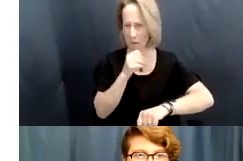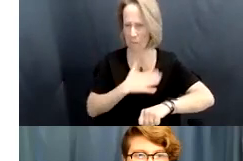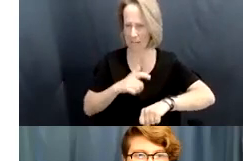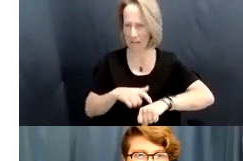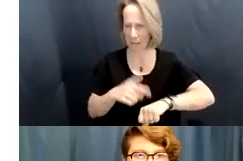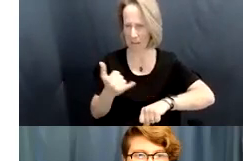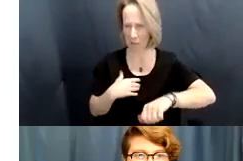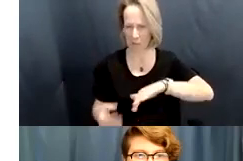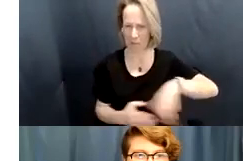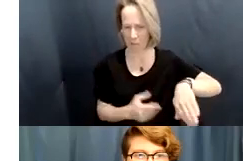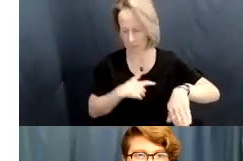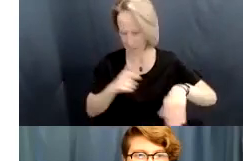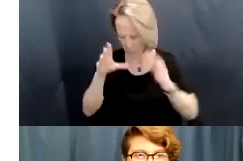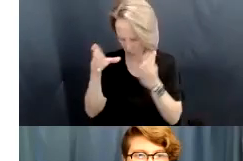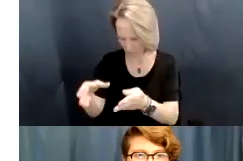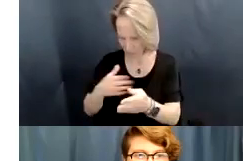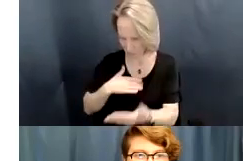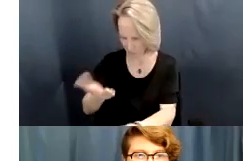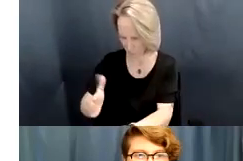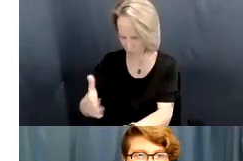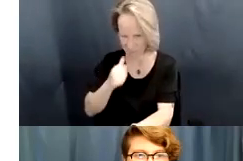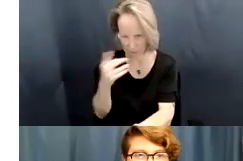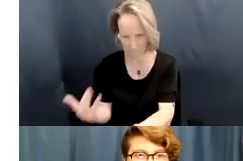burn? I should be making that boundary.